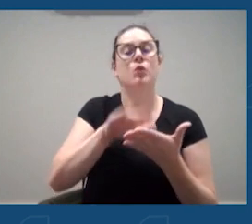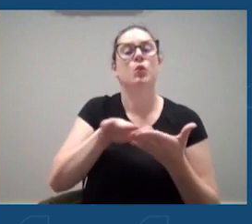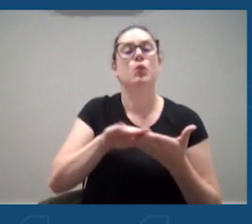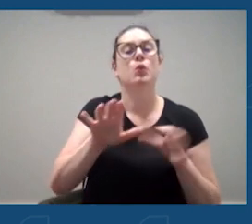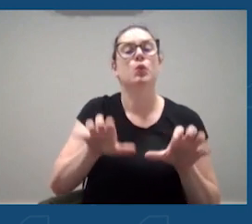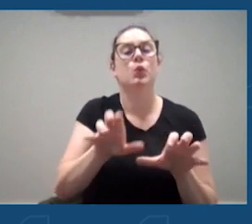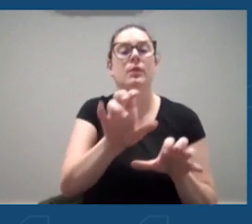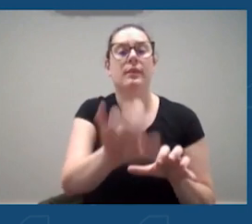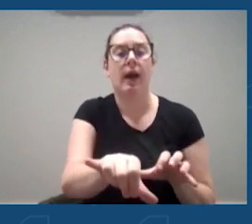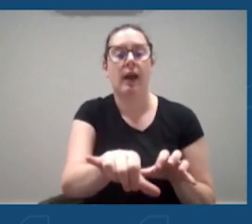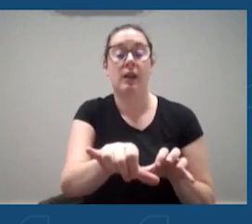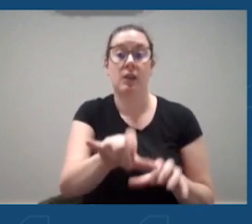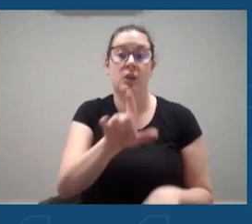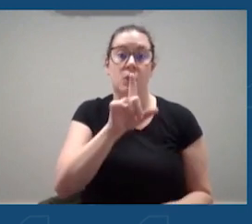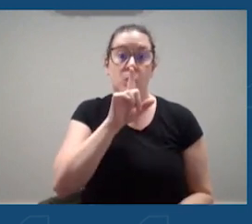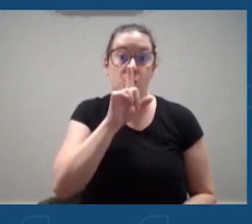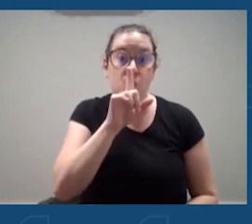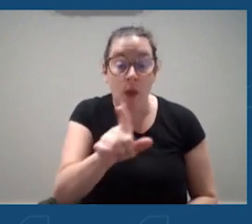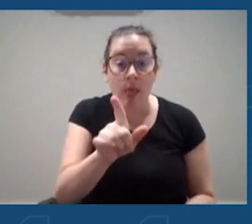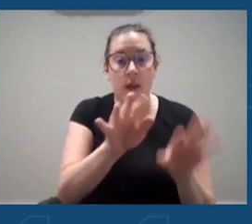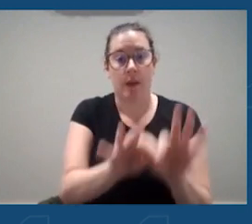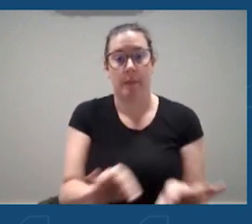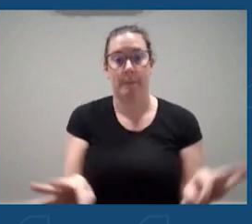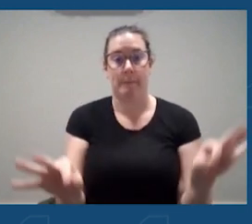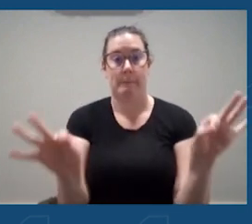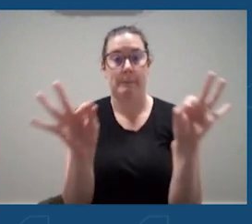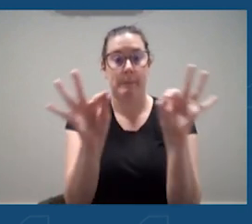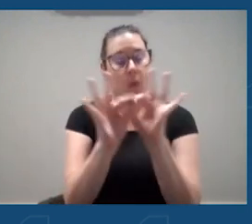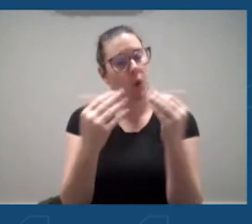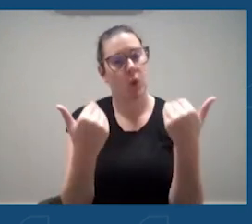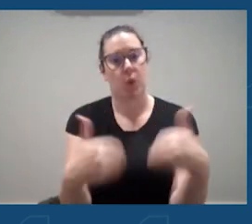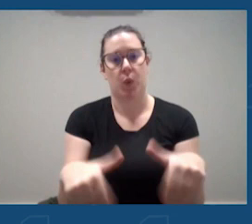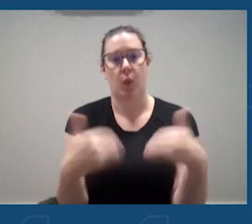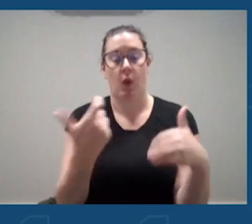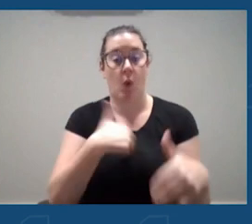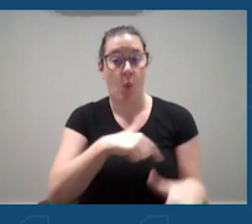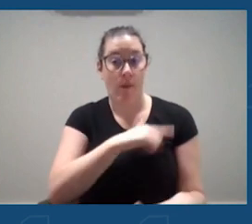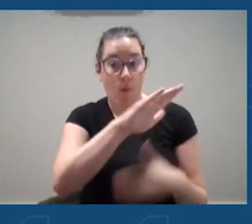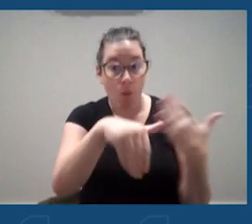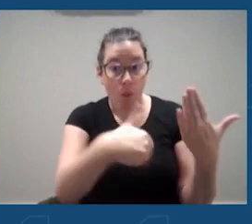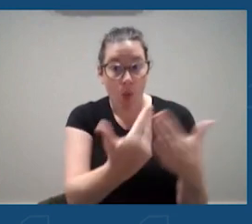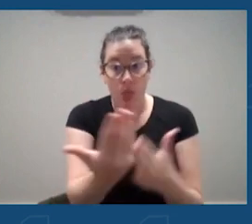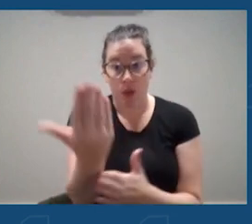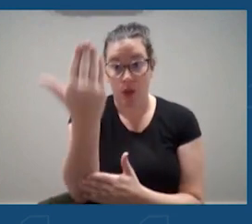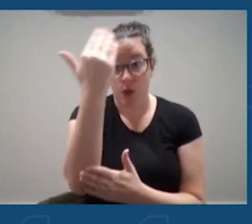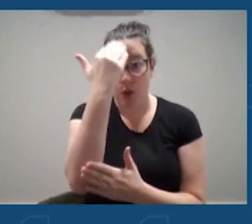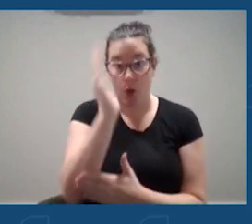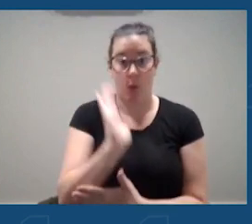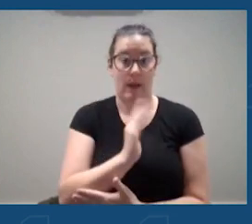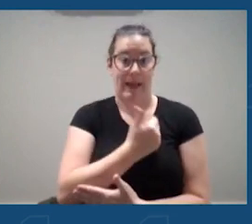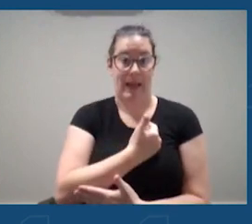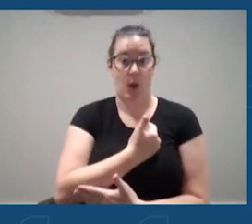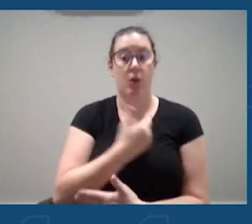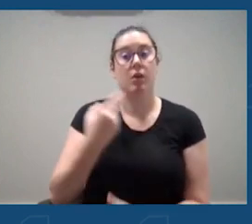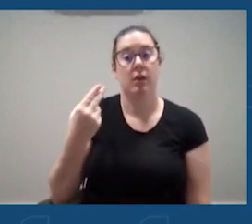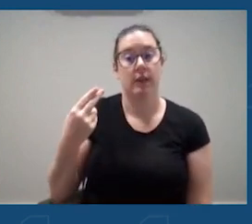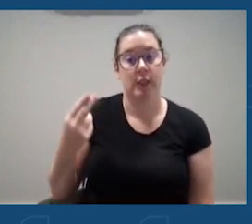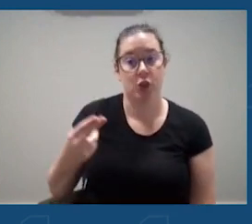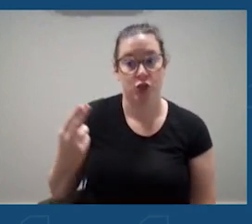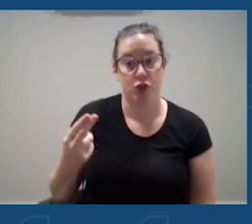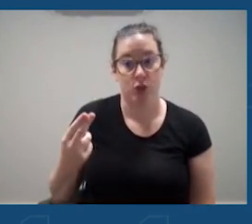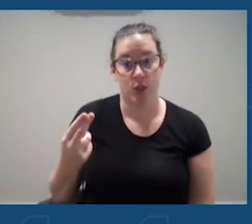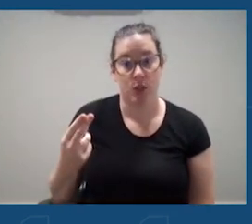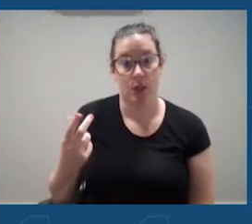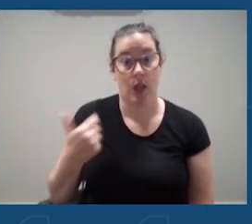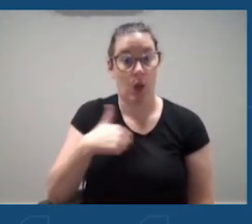It is critical that we all know our history and that we